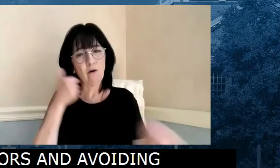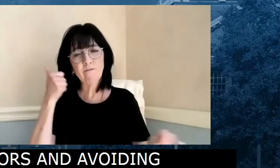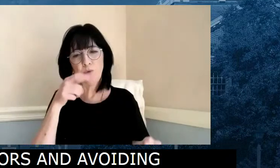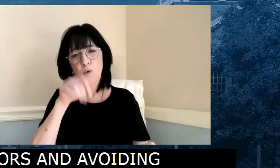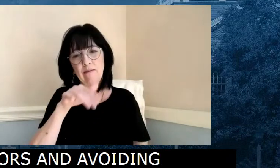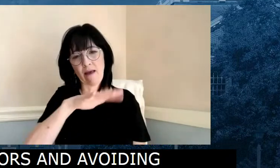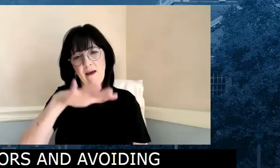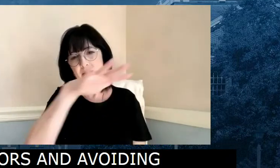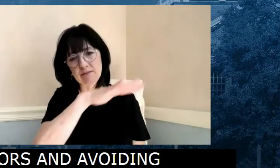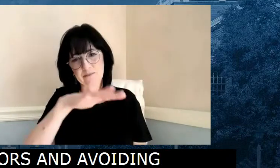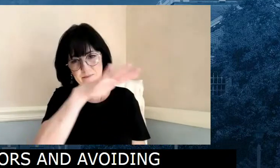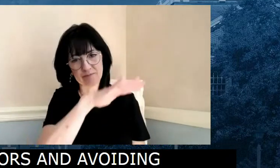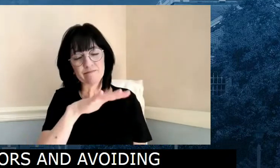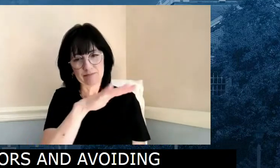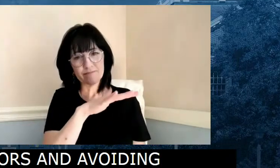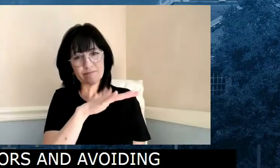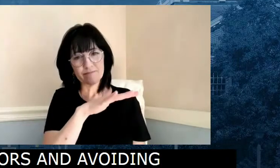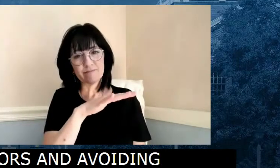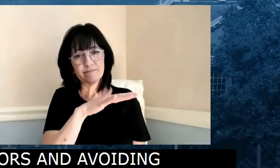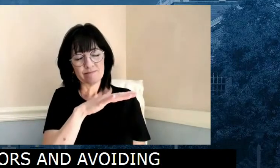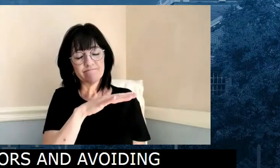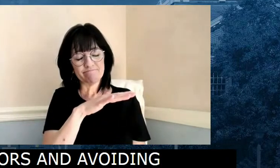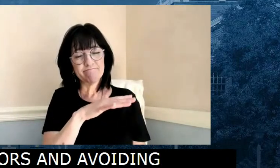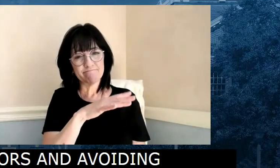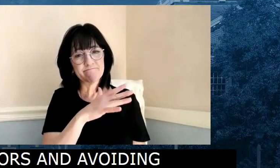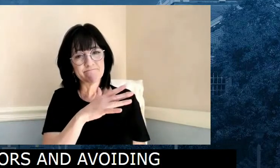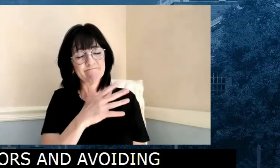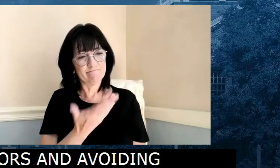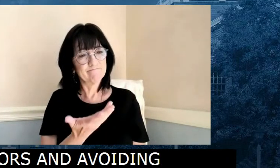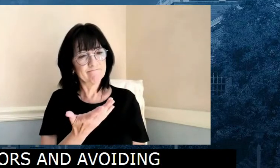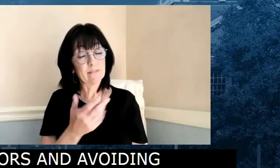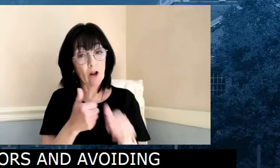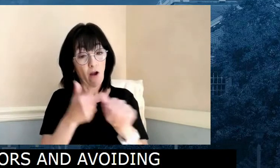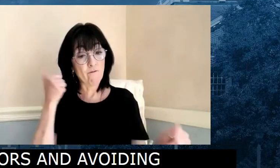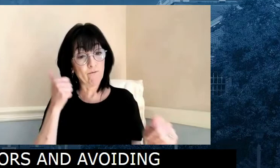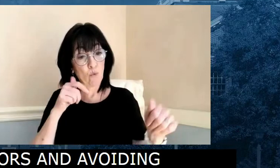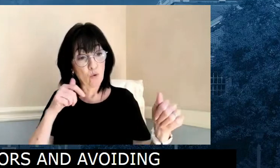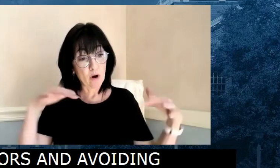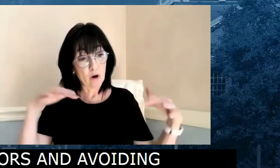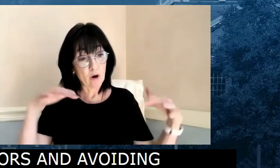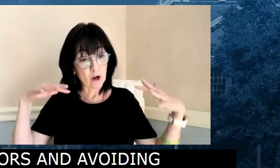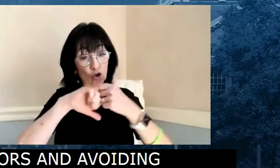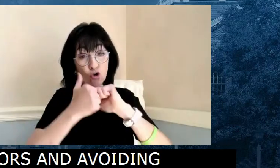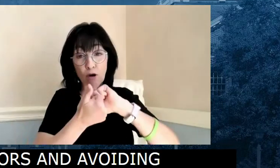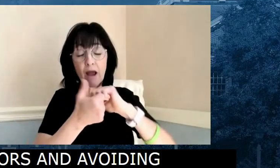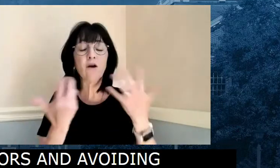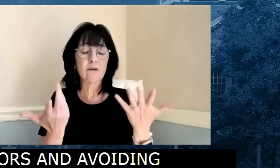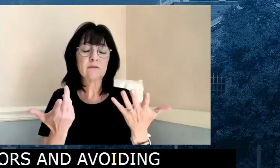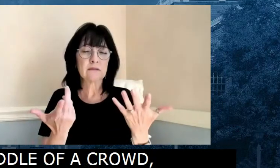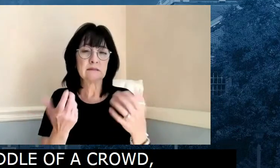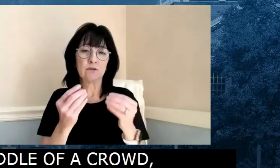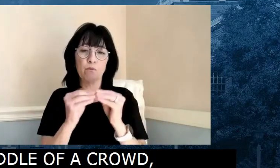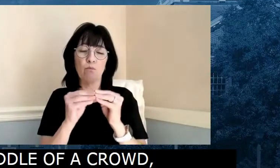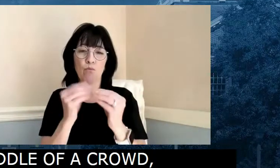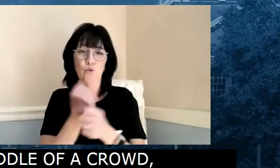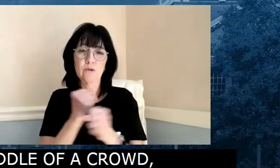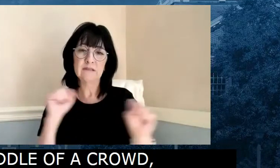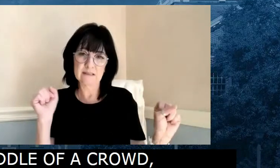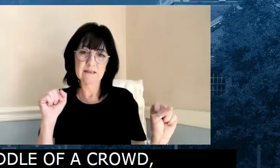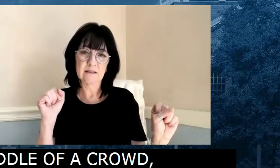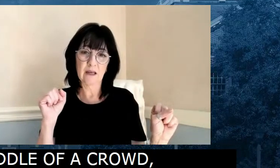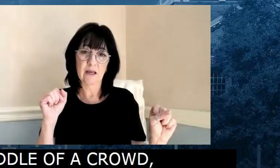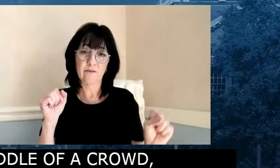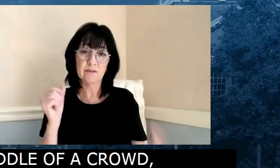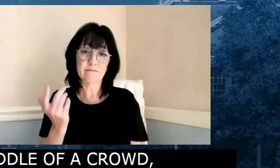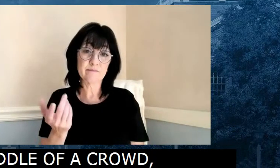safer than being in the middle of a crowd, especially now that there will be, a number of individuals who